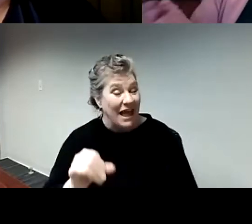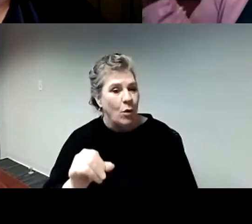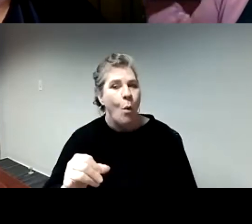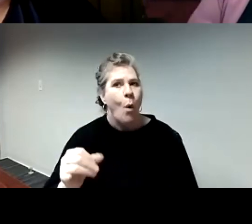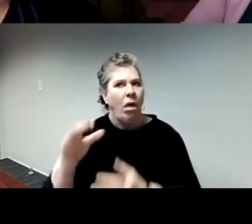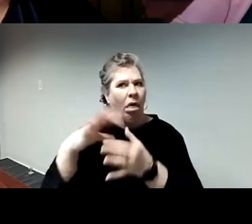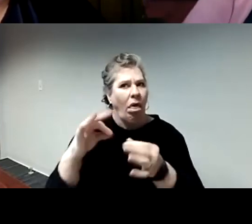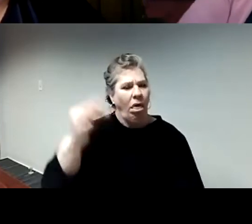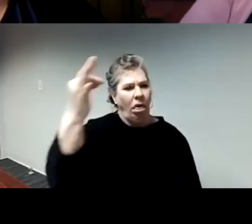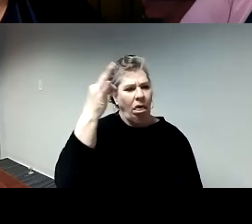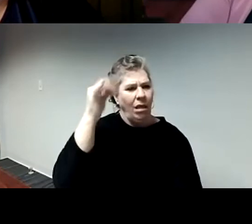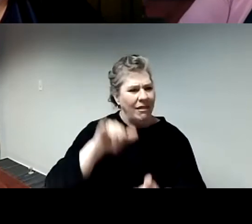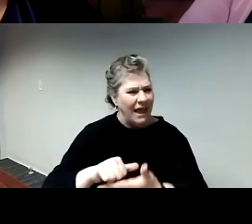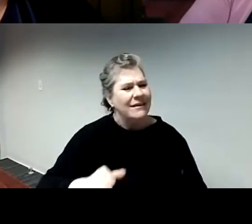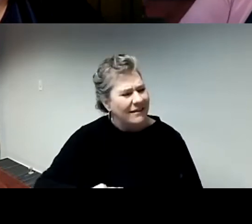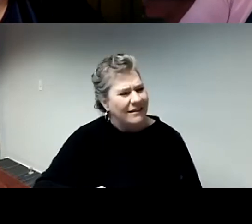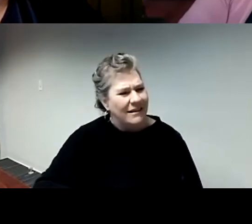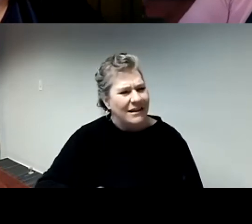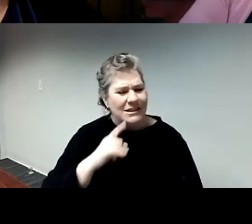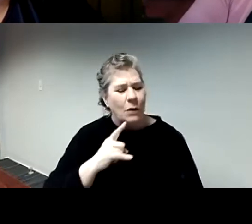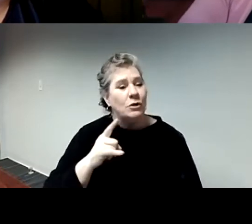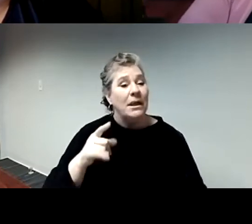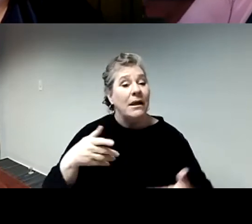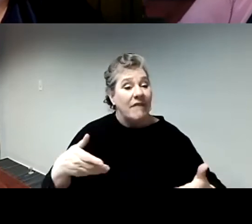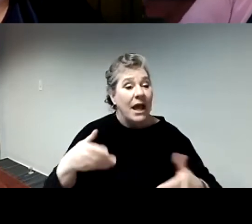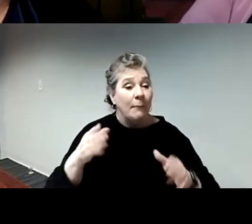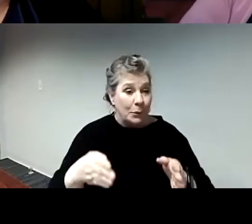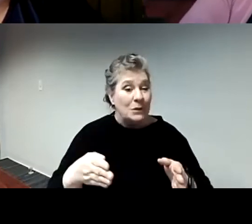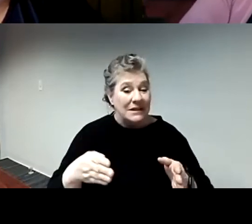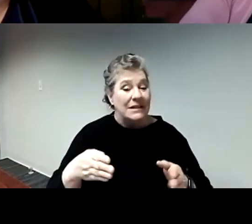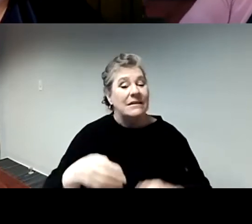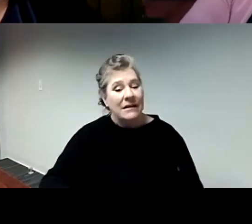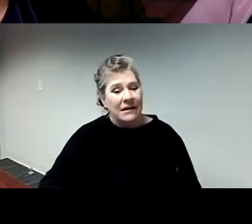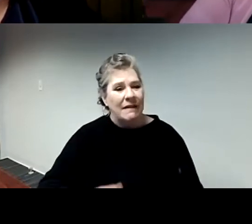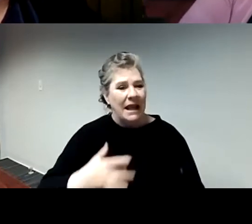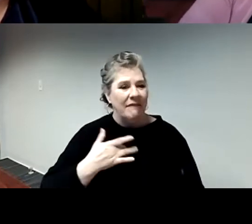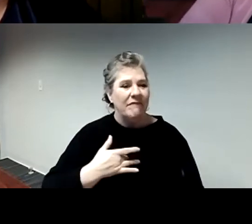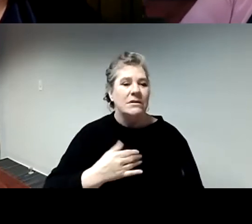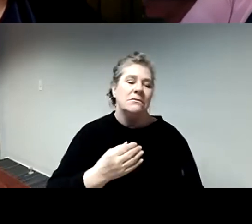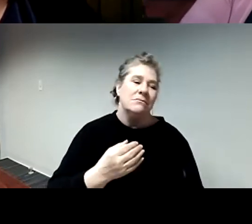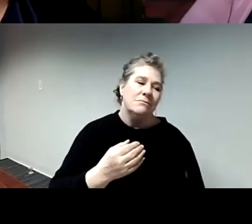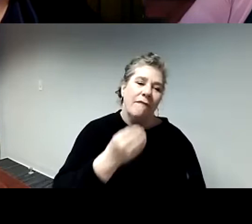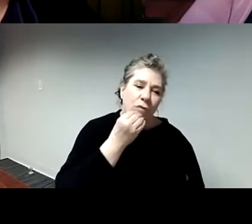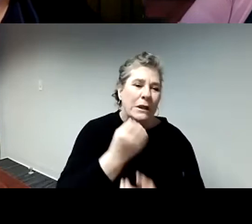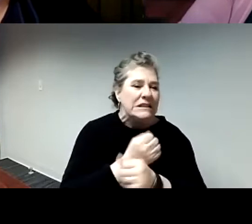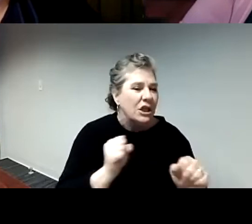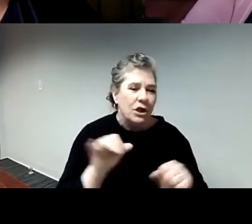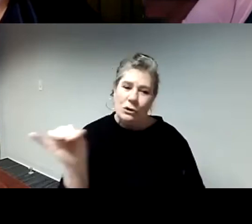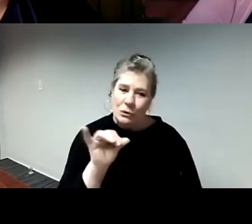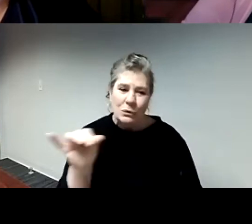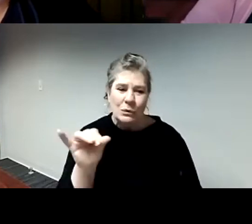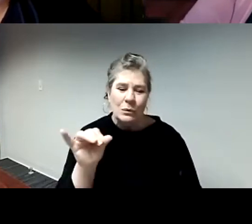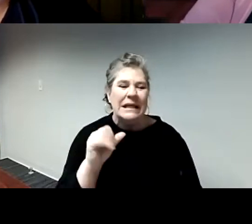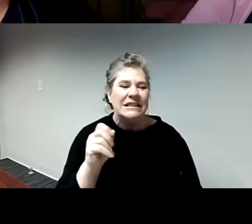they're supporting them. And so to be a fat person that's also facing food insecurity, there's just sort